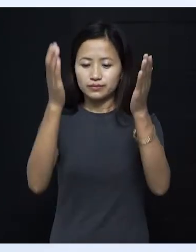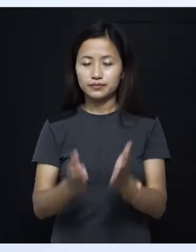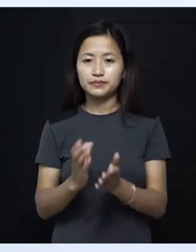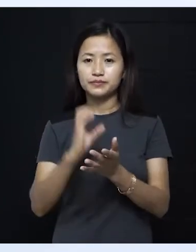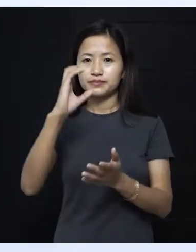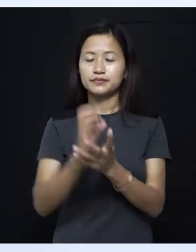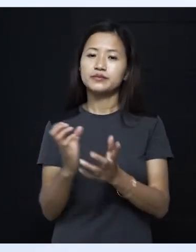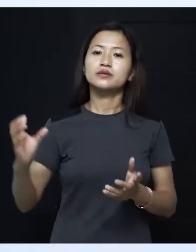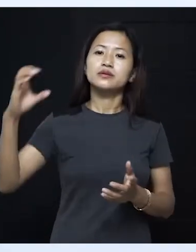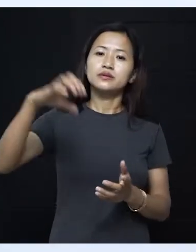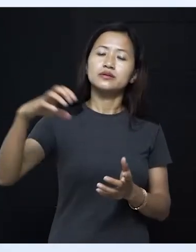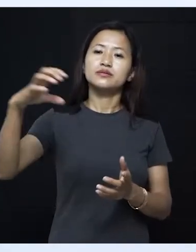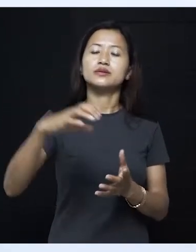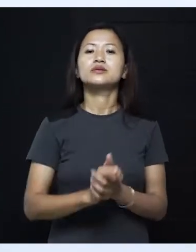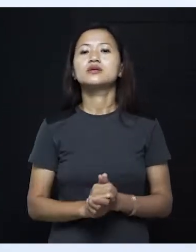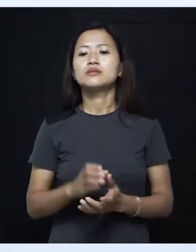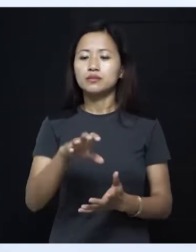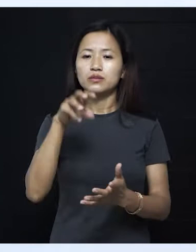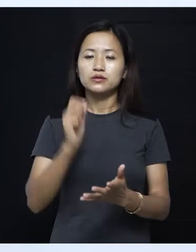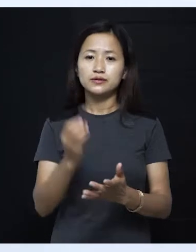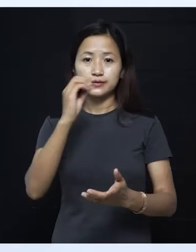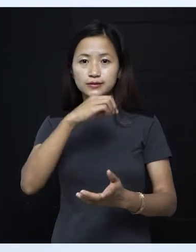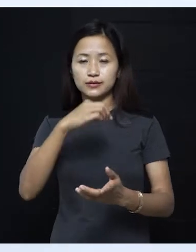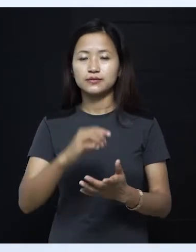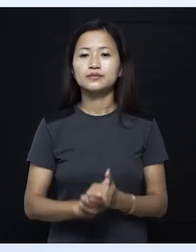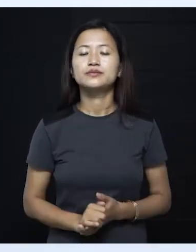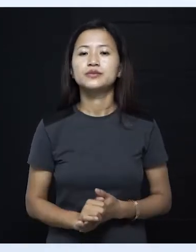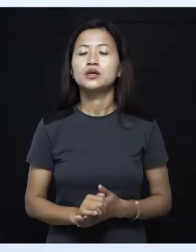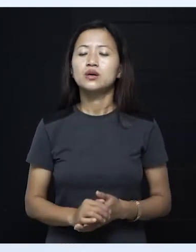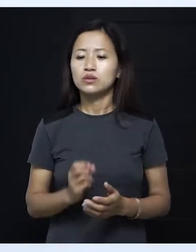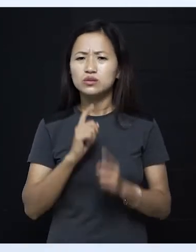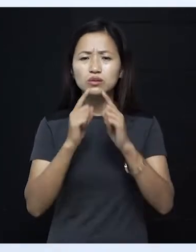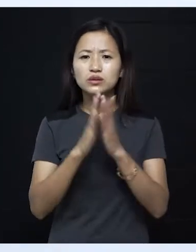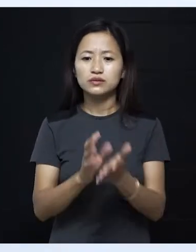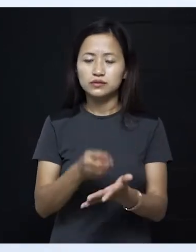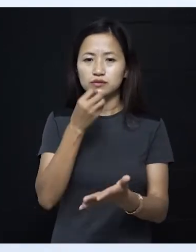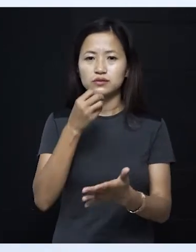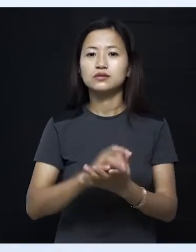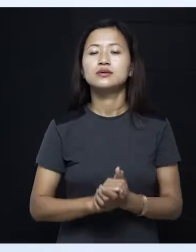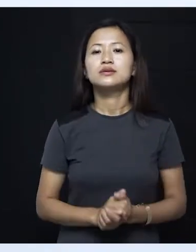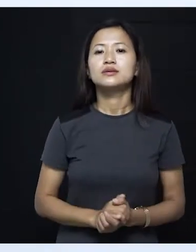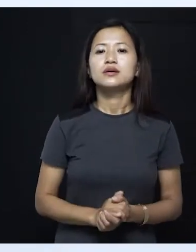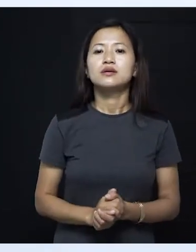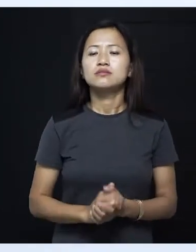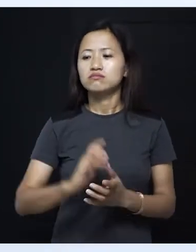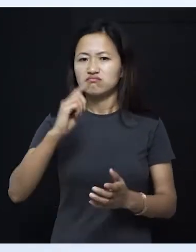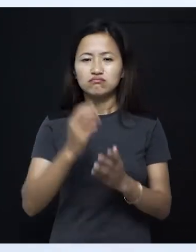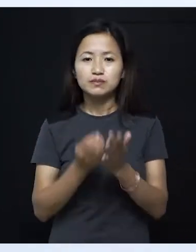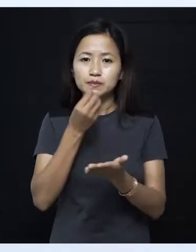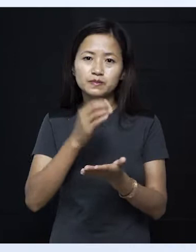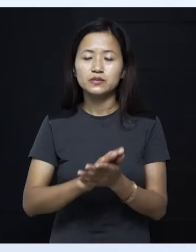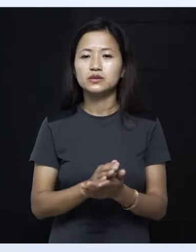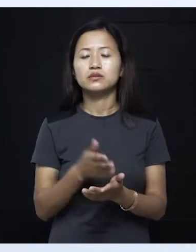more income. Because here when we talk about agriculture, we are not only talking of food, we are not only talking about